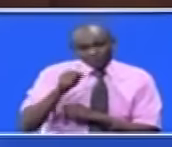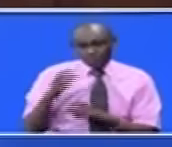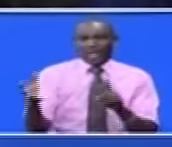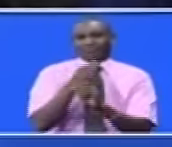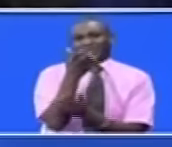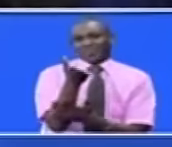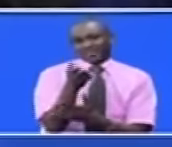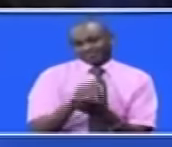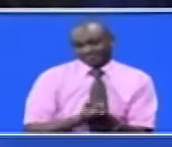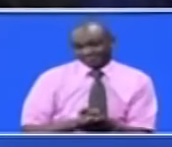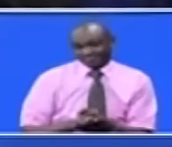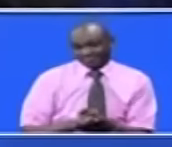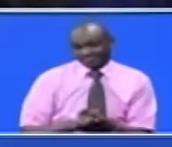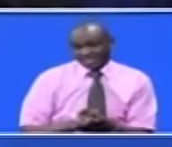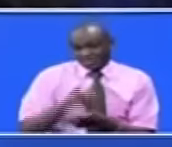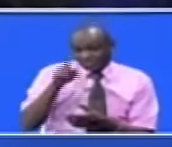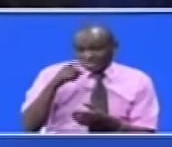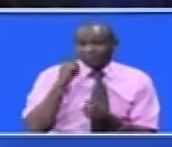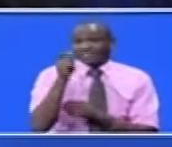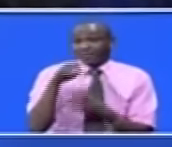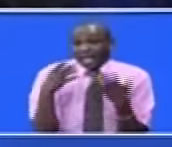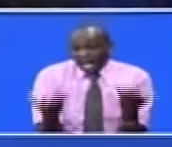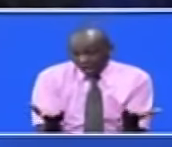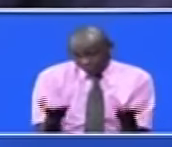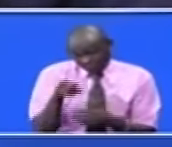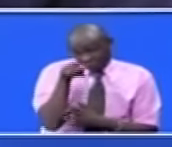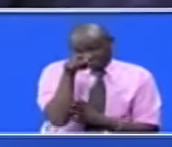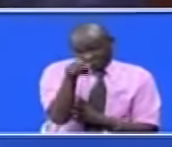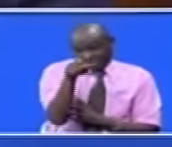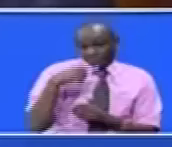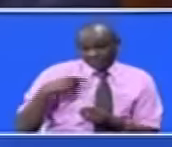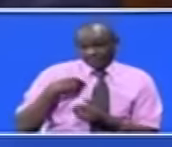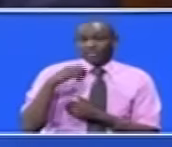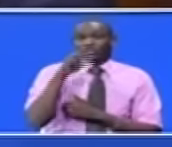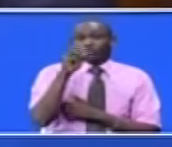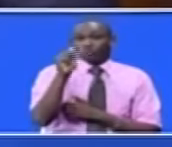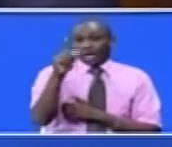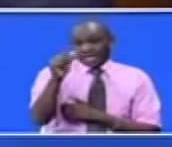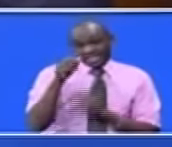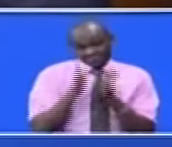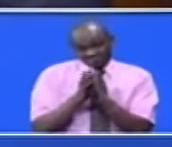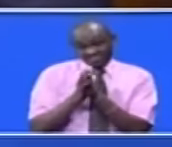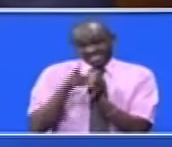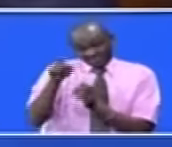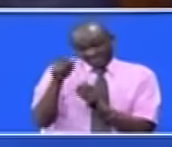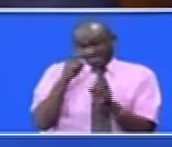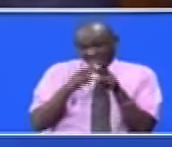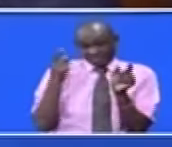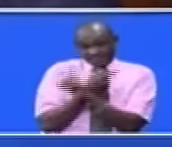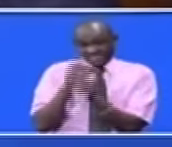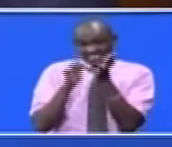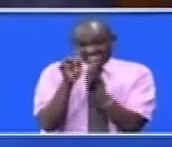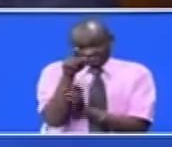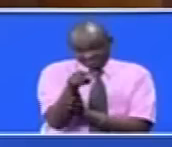ambushed. He was testifying in the trial of two men, Mahadi Swaleh Mahadi, alias Jesus, and Diana Suleiman